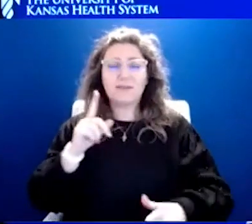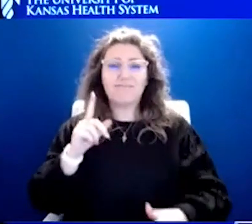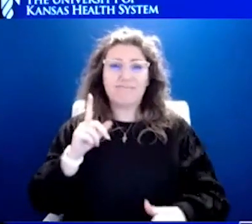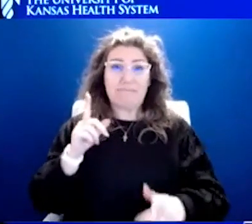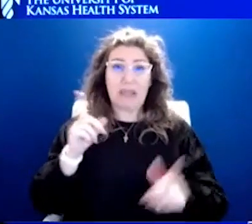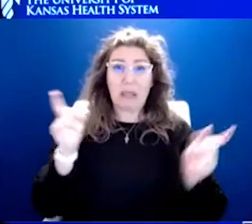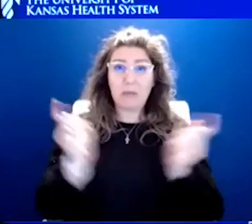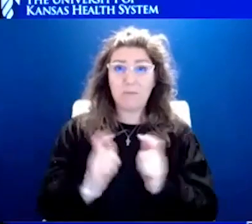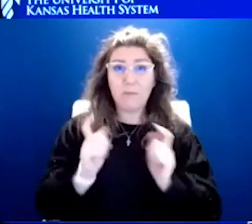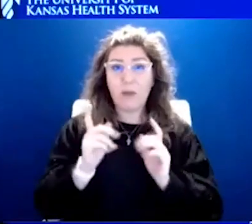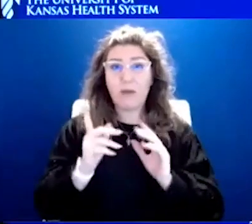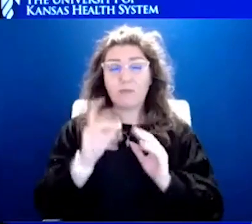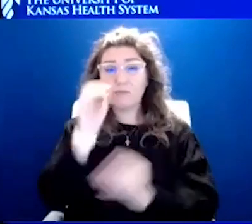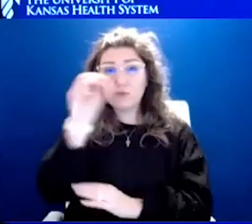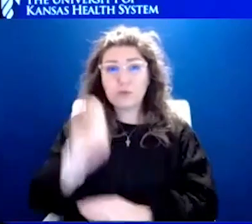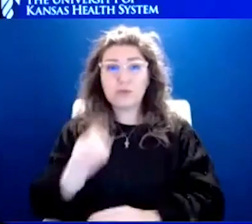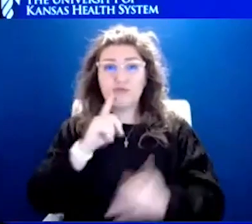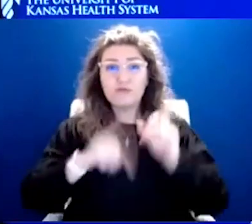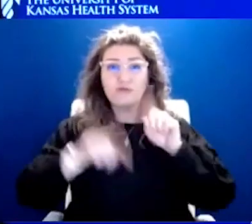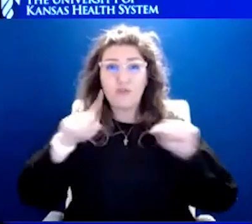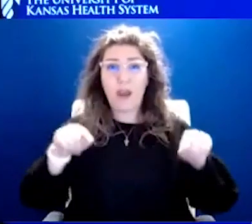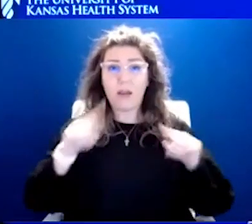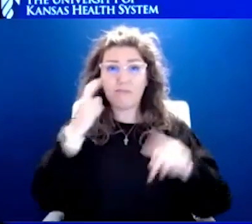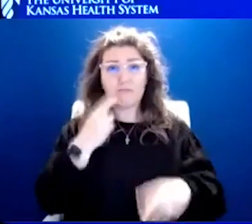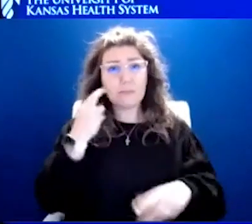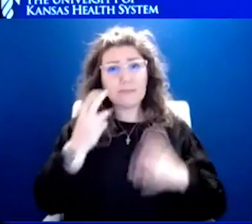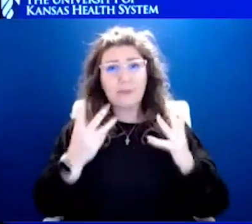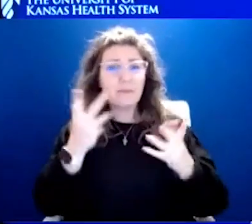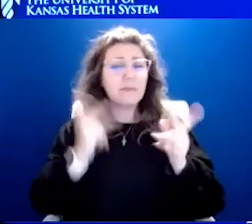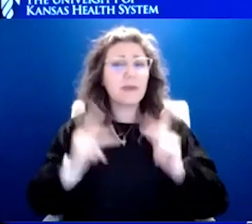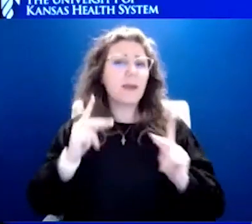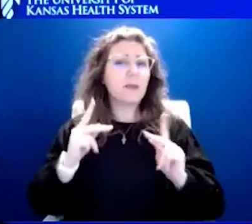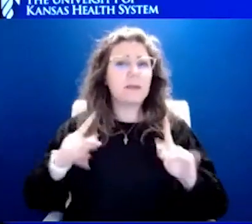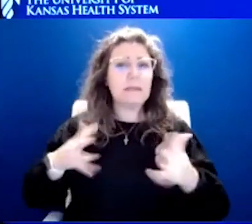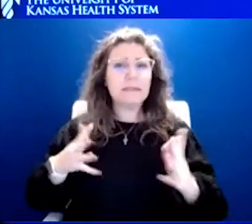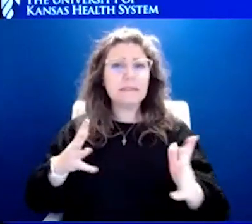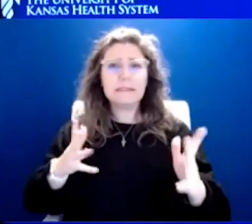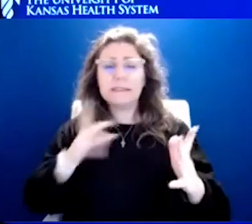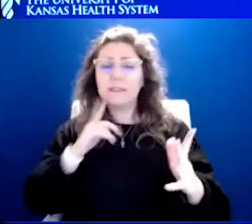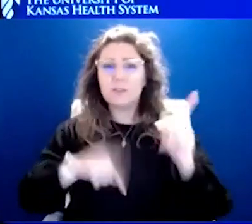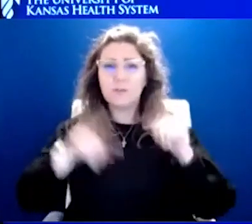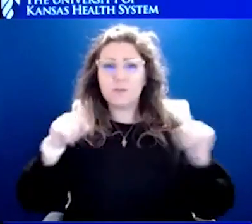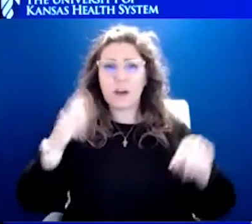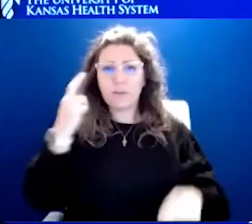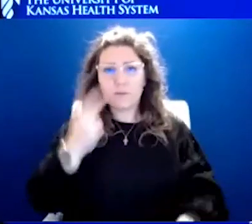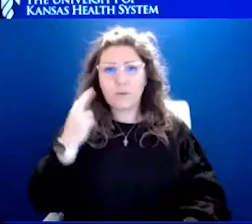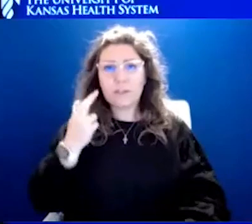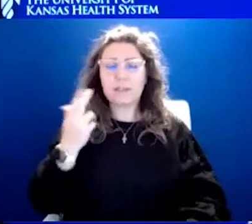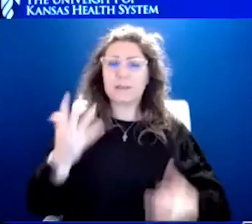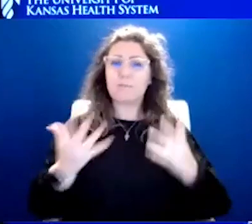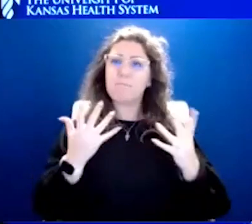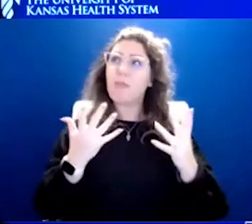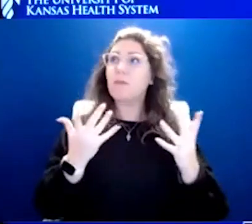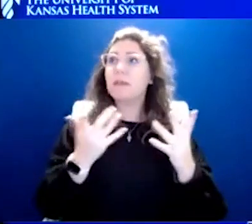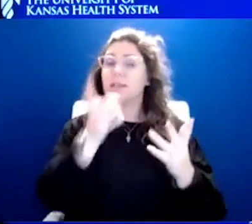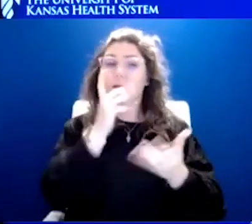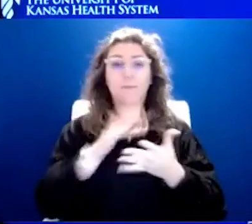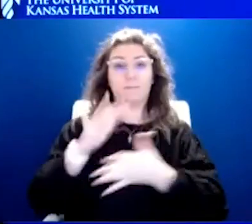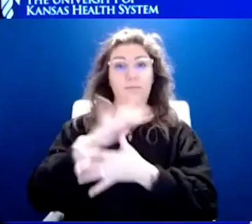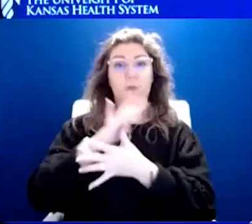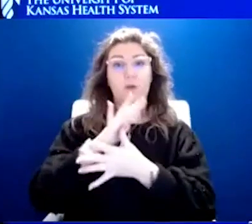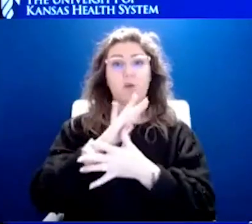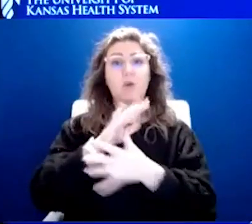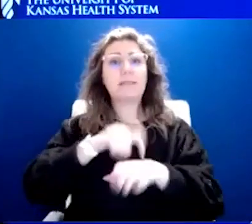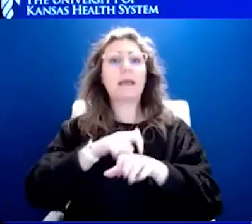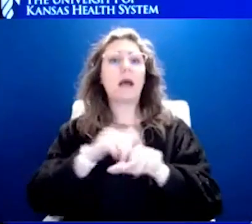reasons. For the same reasons maybe people were hesitant, there's just a variety of reasons. Maybe they just haven't prioritized the time to go get